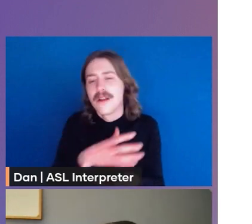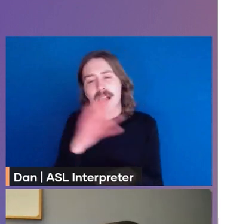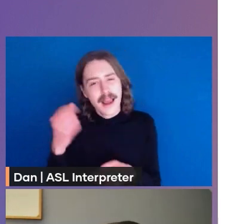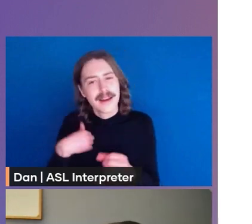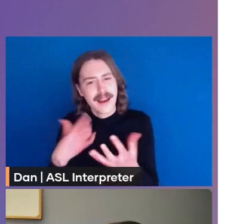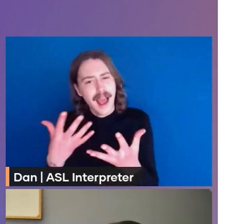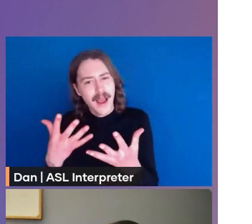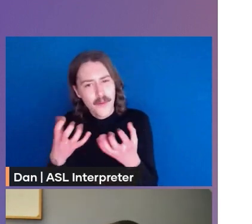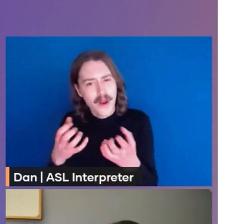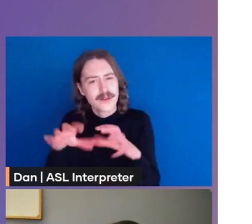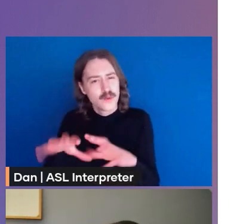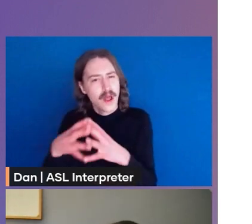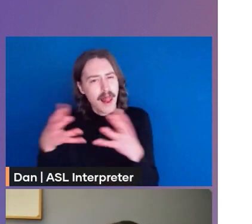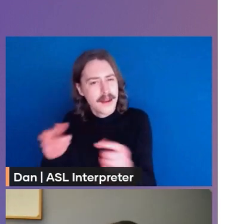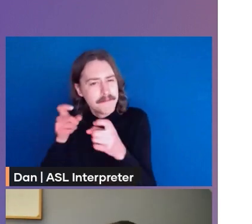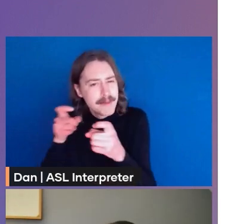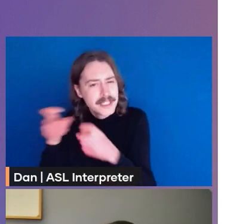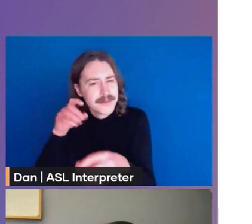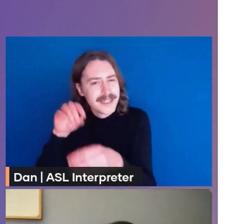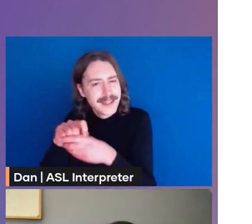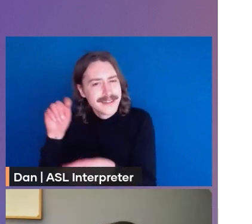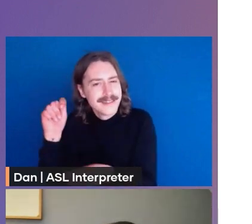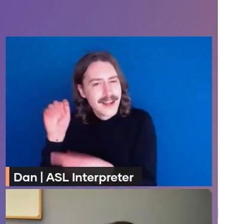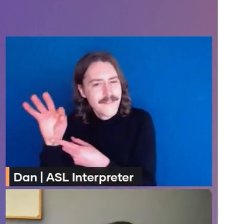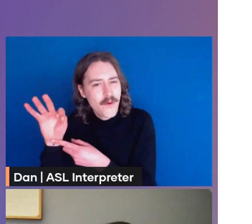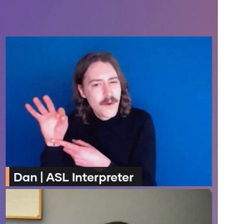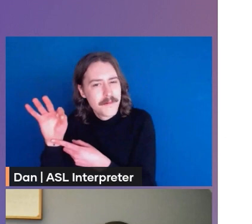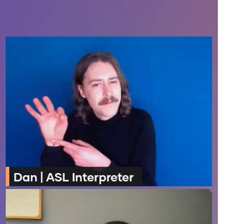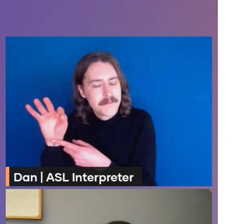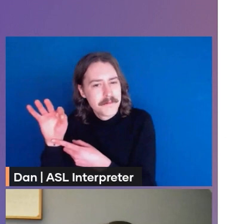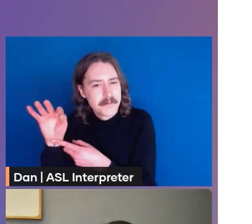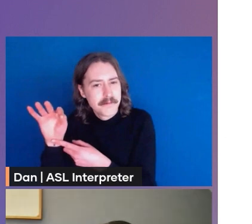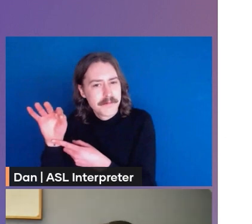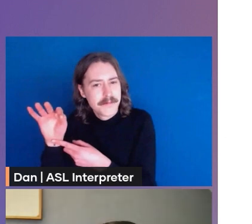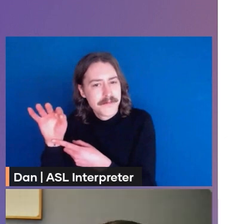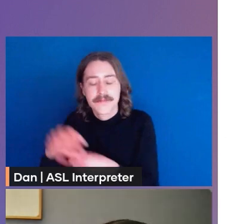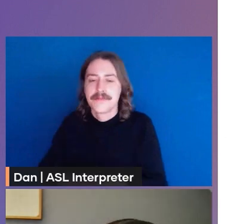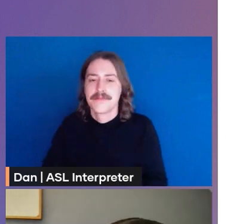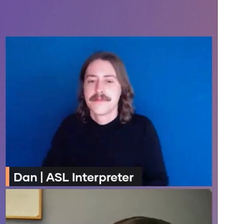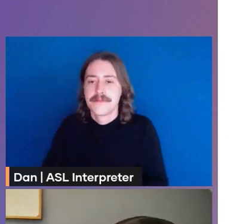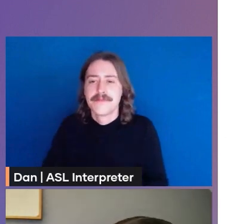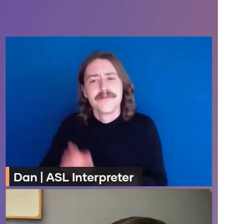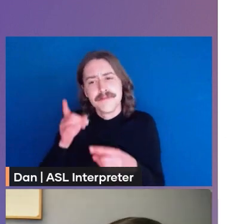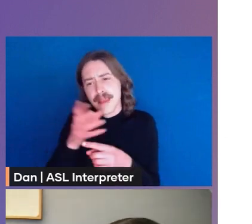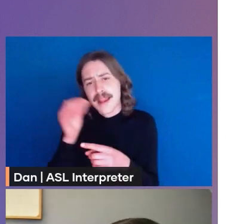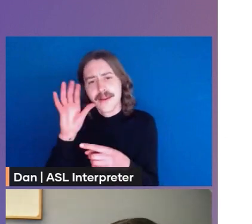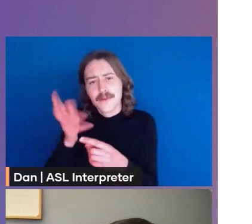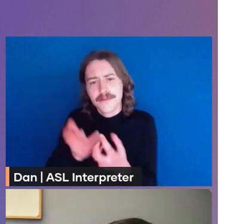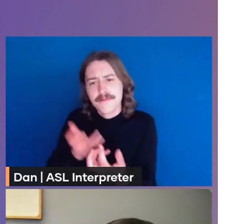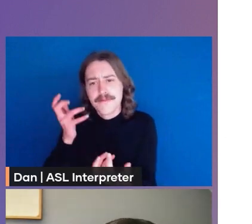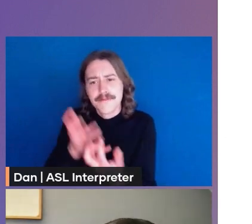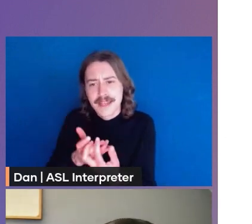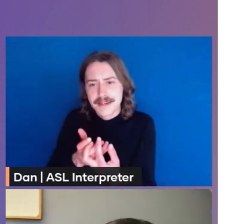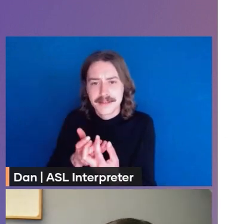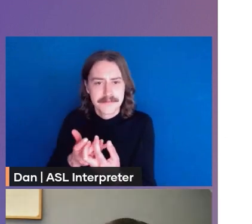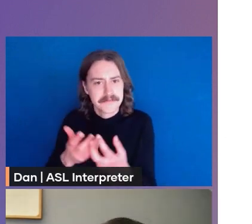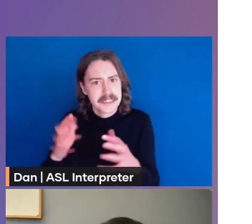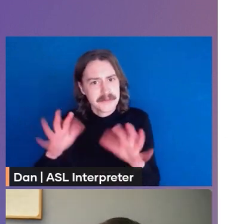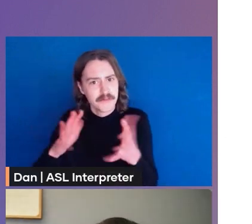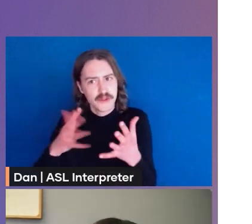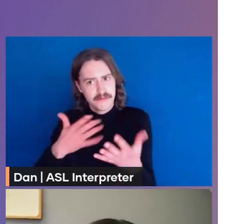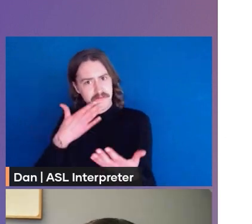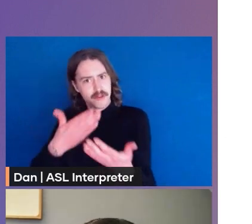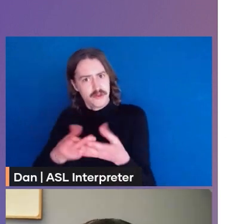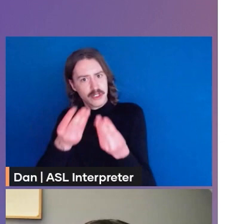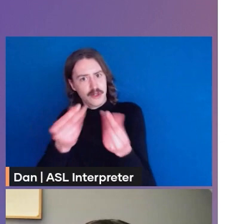in Terraform. And Auth fits a lot of these. It doesn't exactly fit all of them, but it is quite a robust solution that worked for us in the